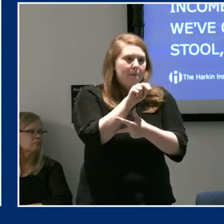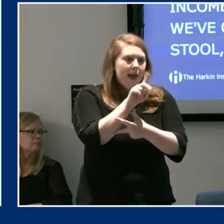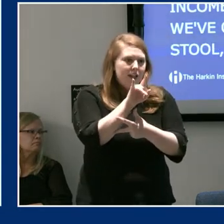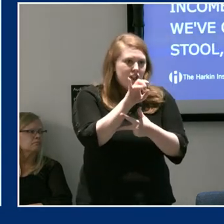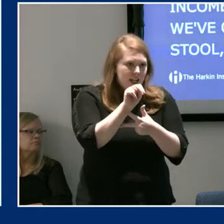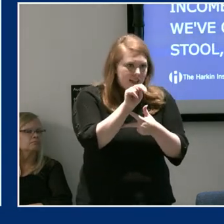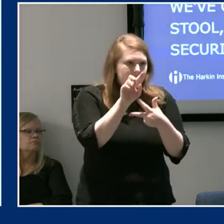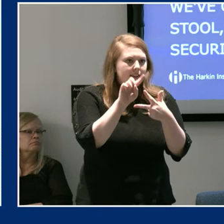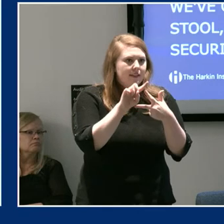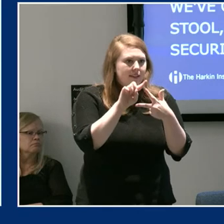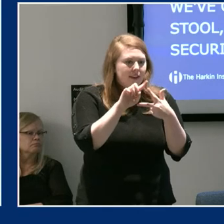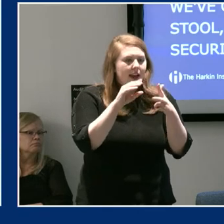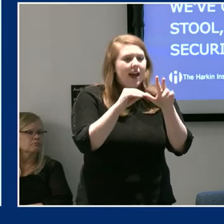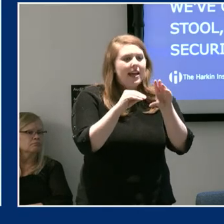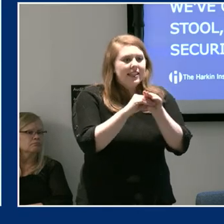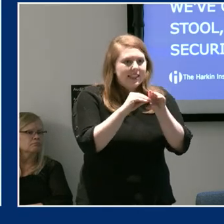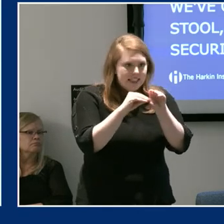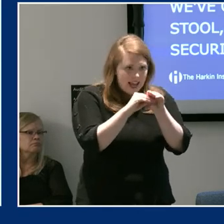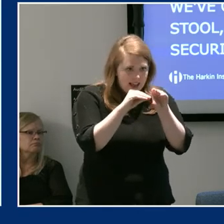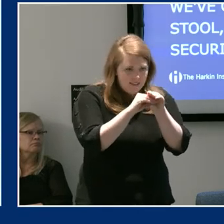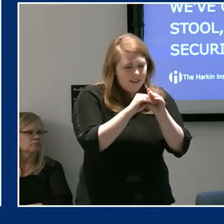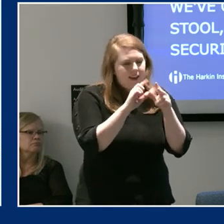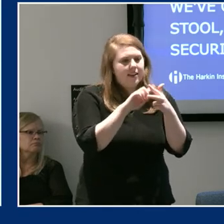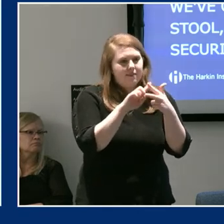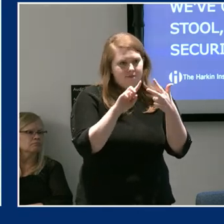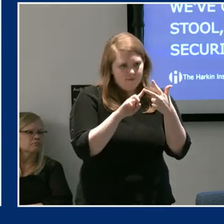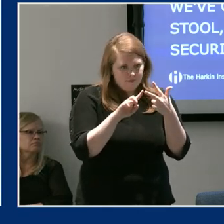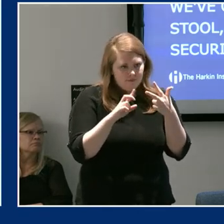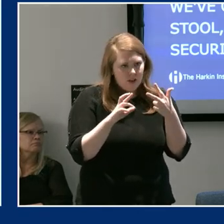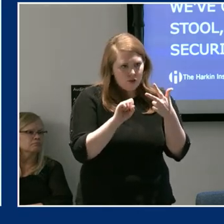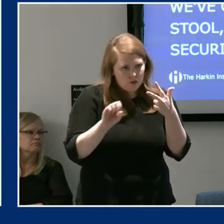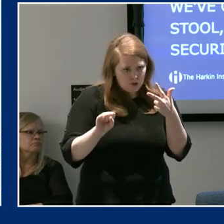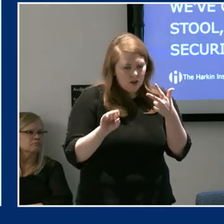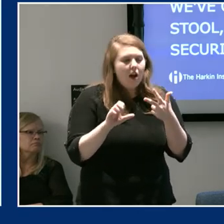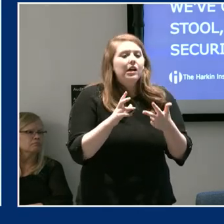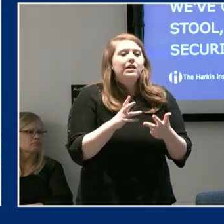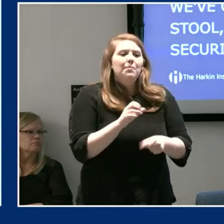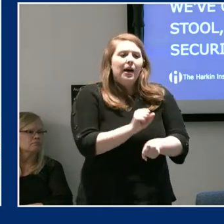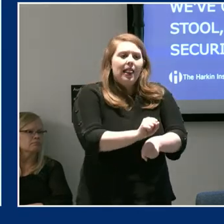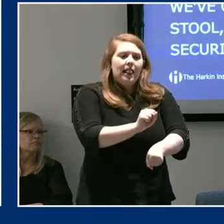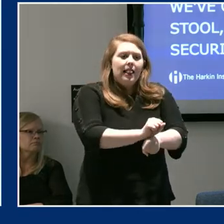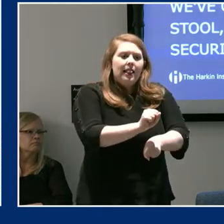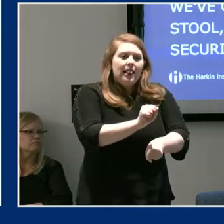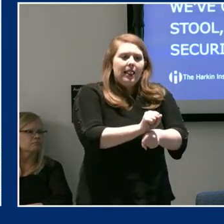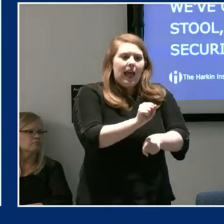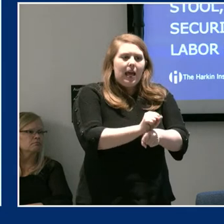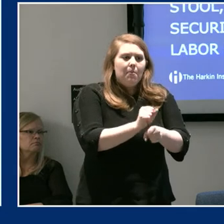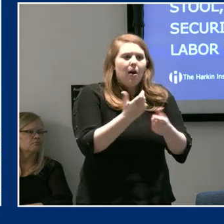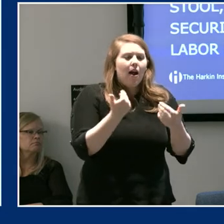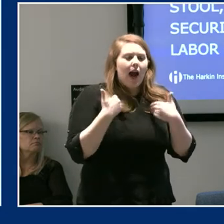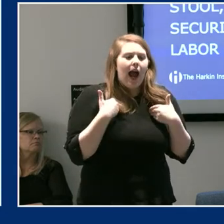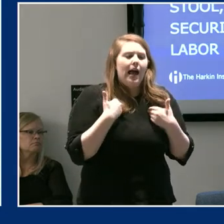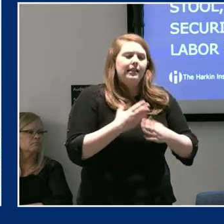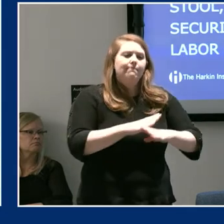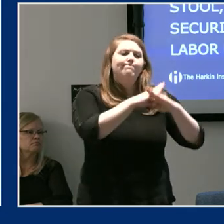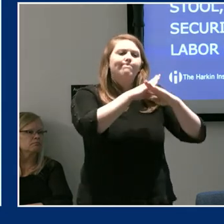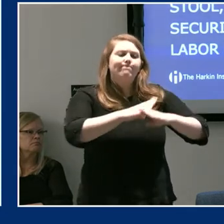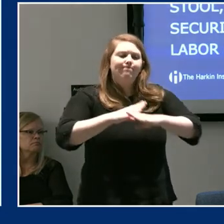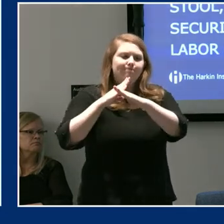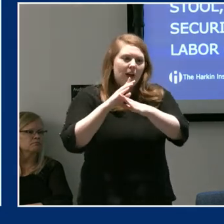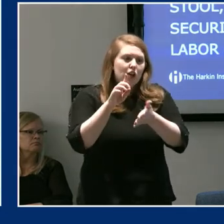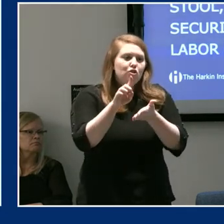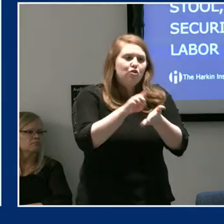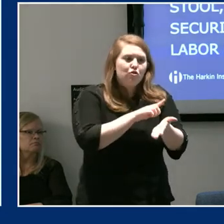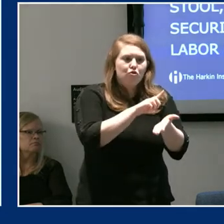savings. But the labor market has some barriers, such as discrimination in